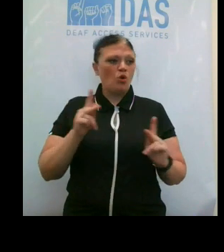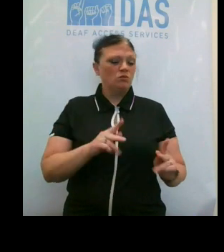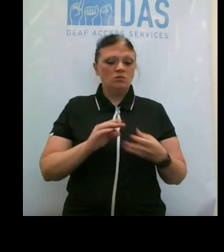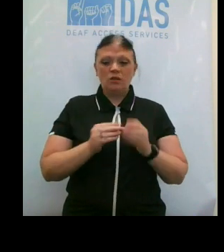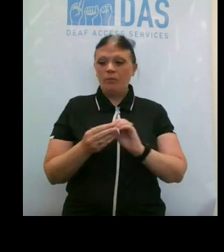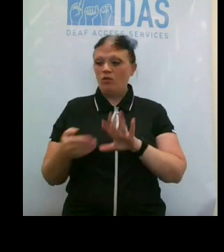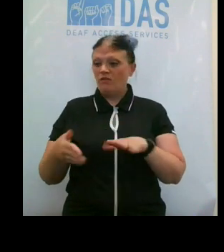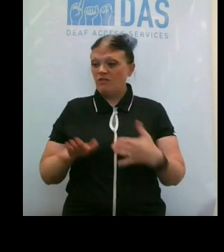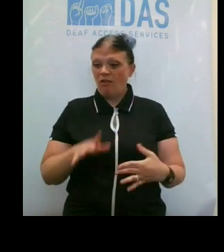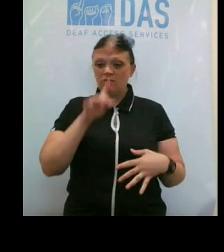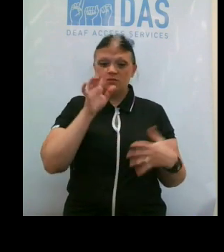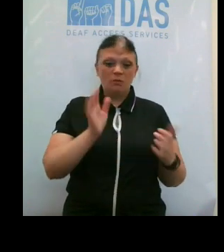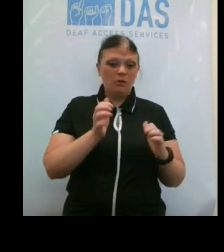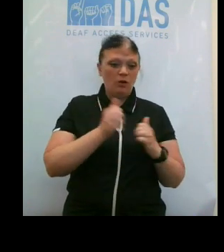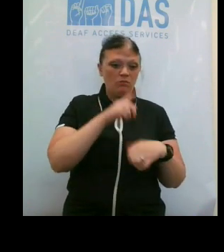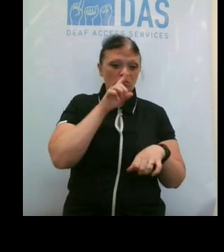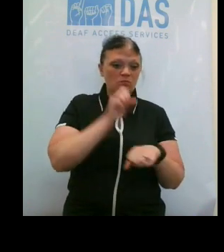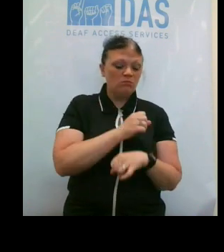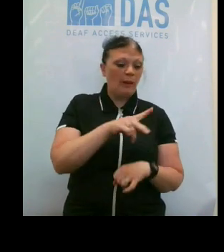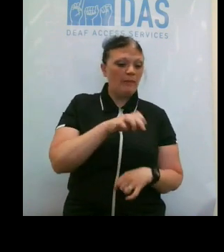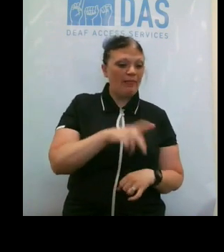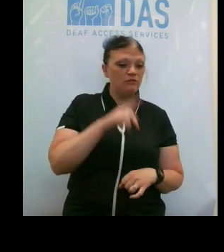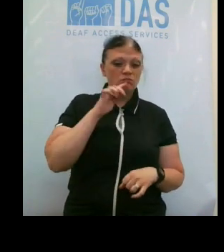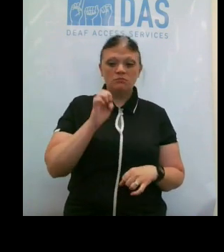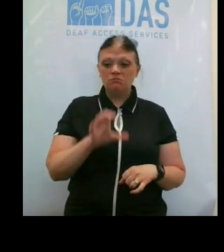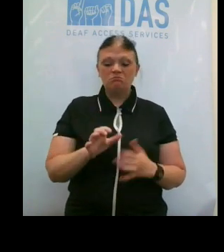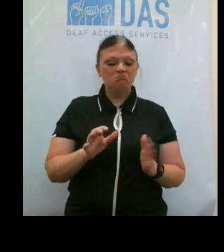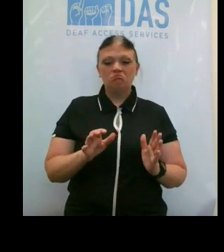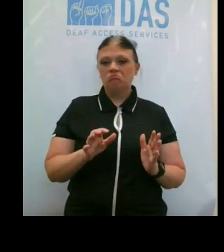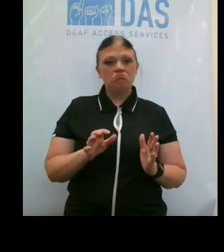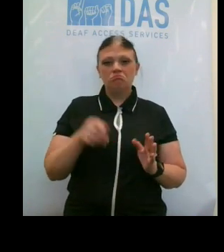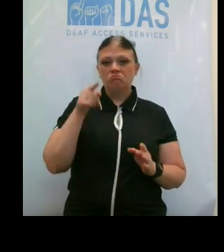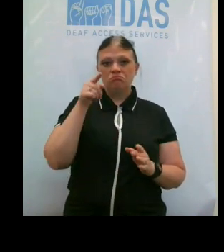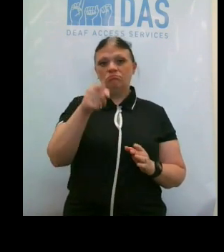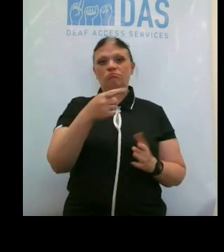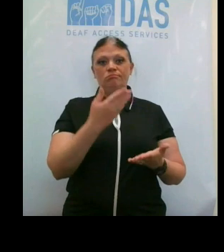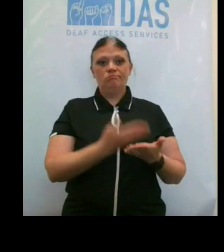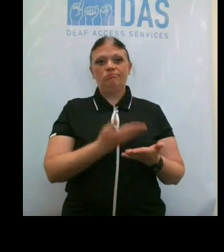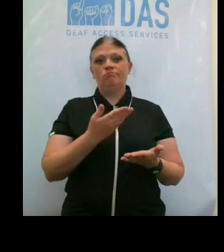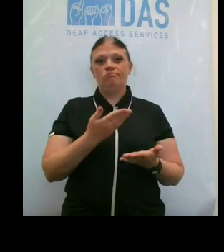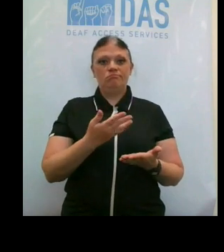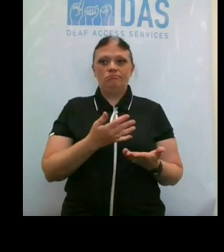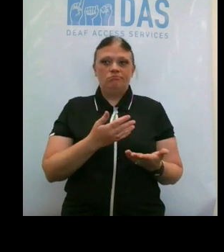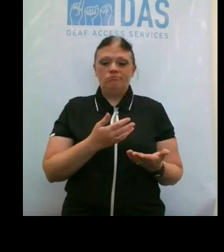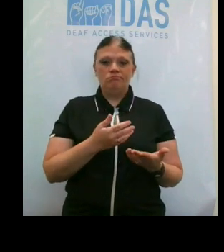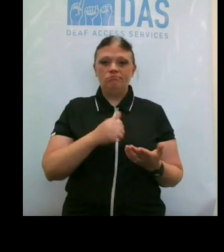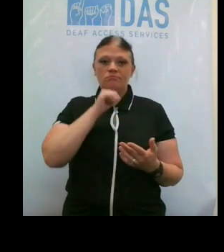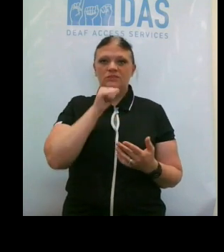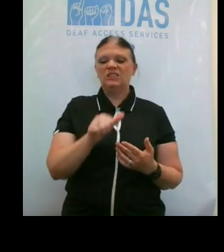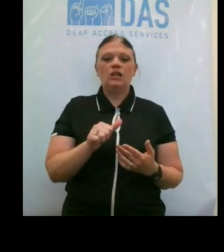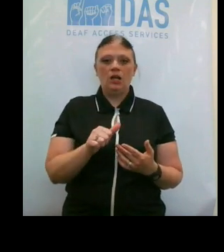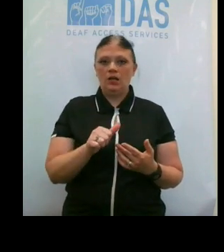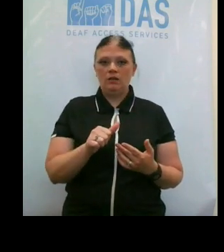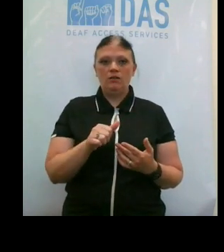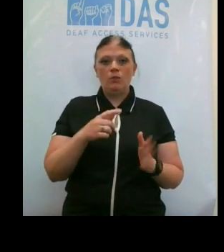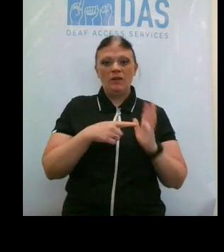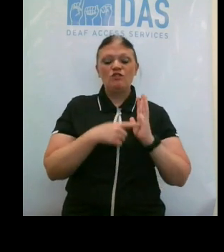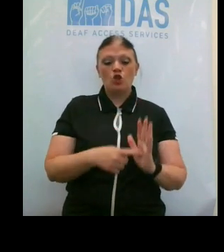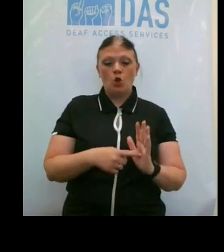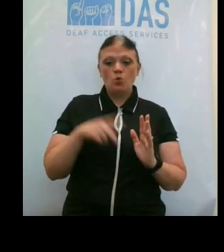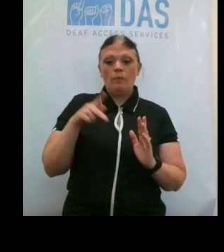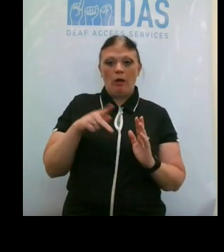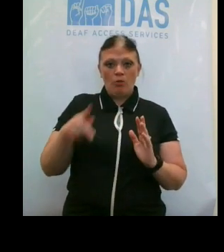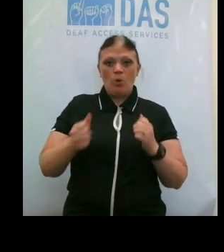Buffalo compared to the actual population of Erie County, this indicates that's not the case, and as we showed you in the prior slide with regards to mortality